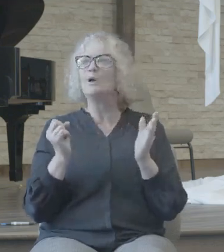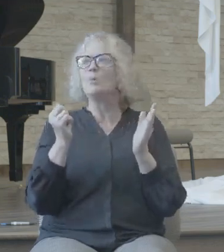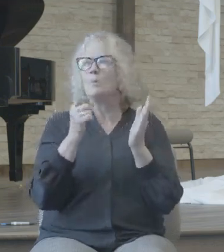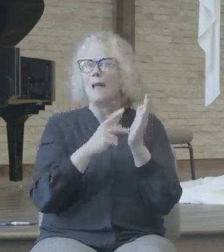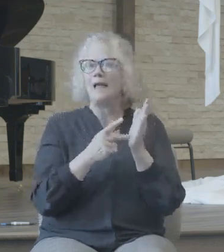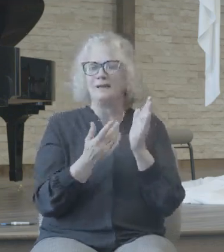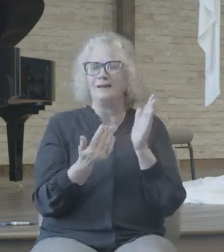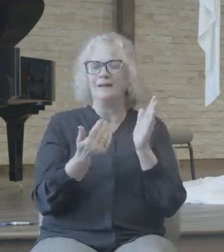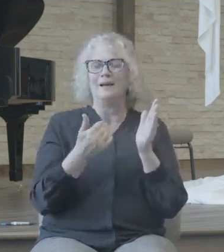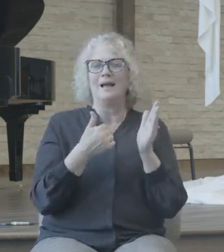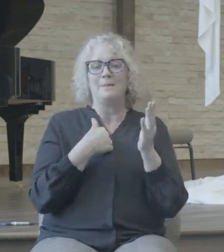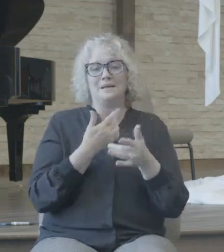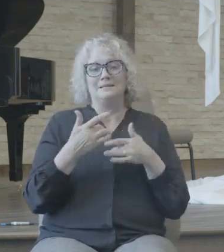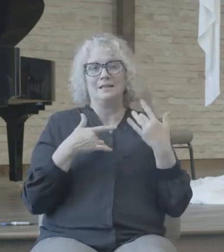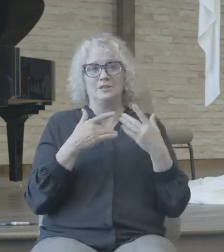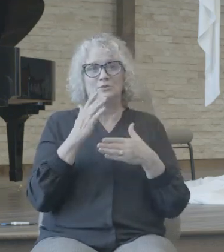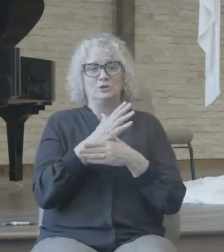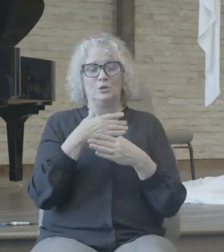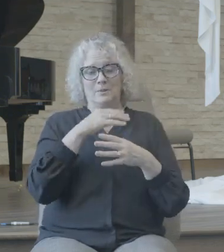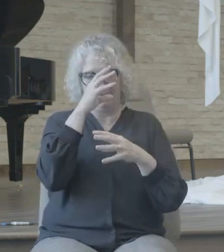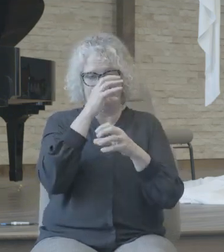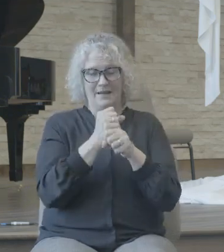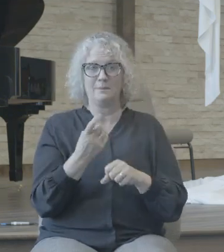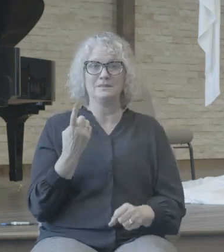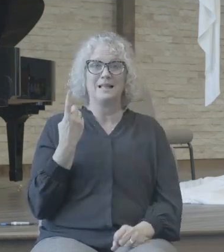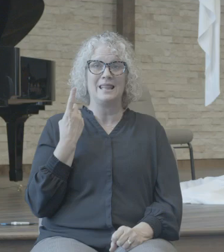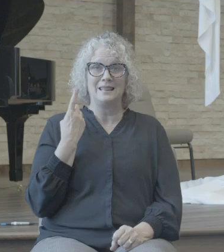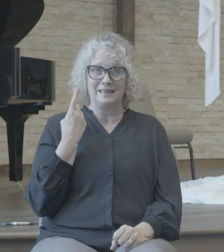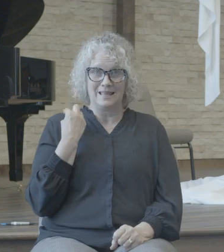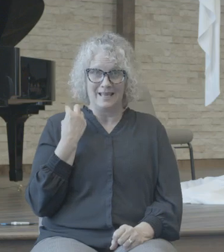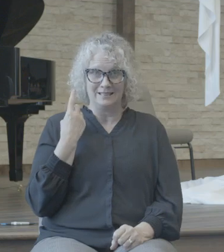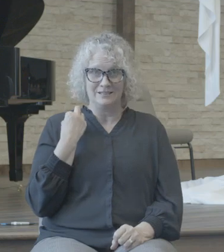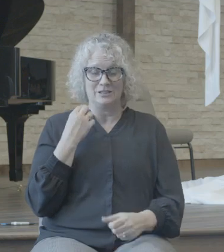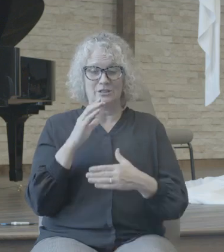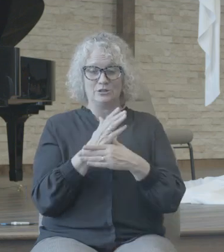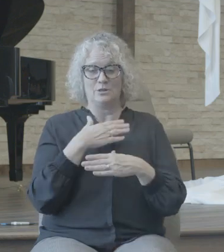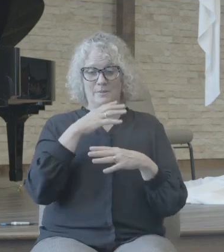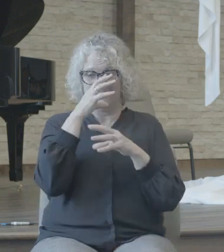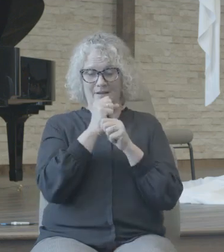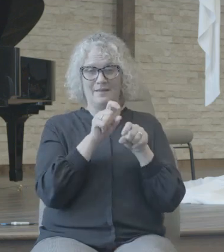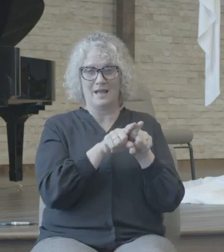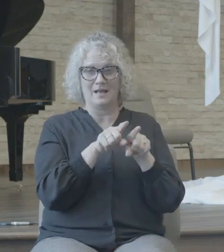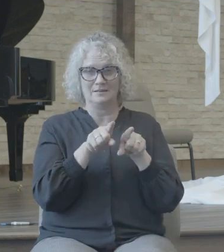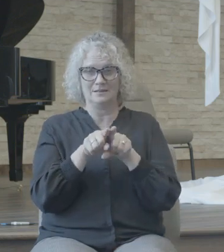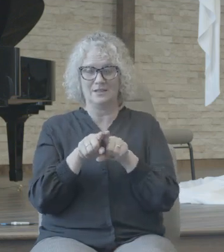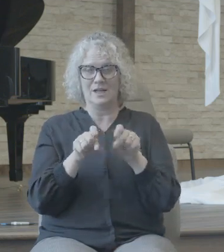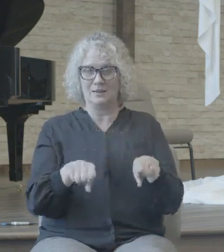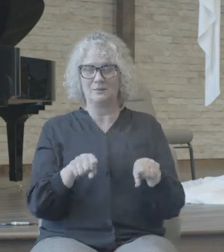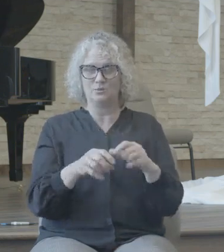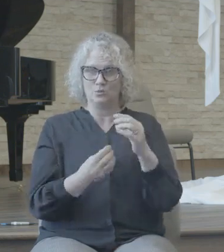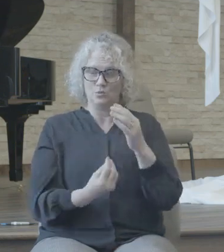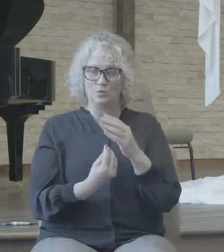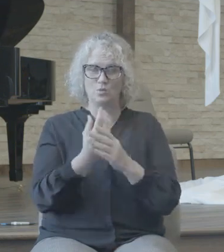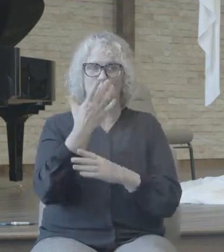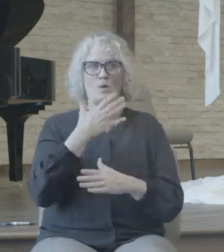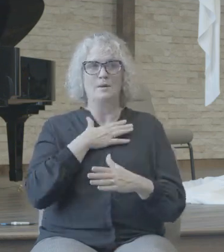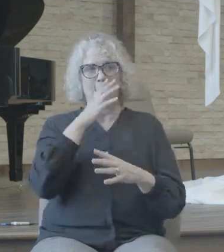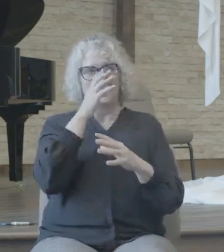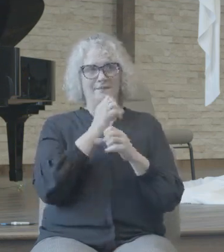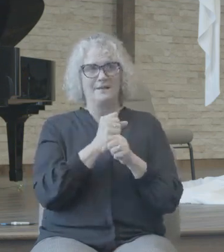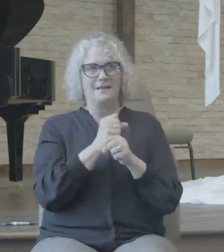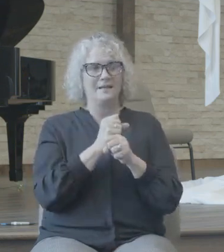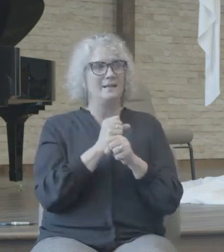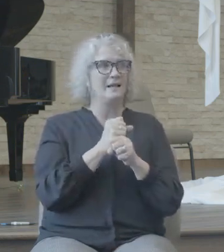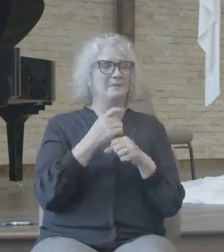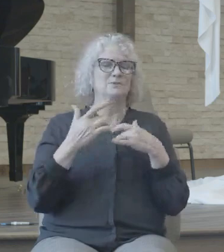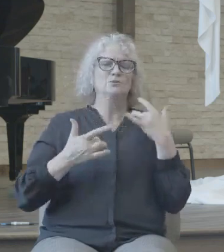share my faith again because last year, with sharing my faith, I was also able to grow in my faith. And I'm also super